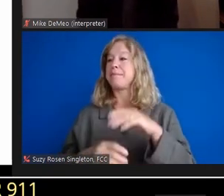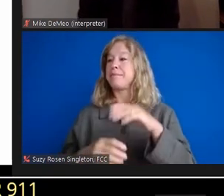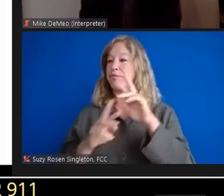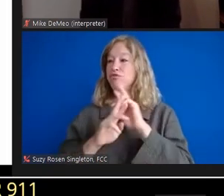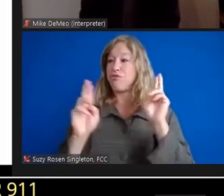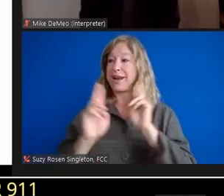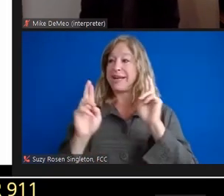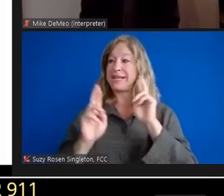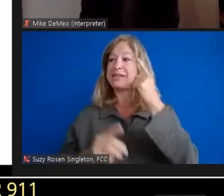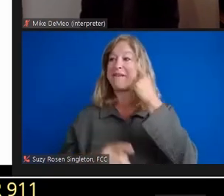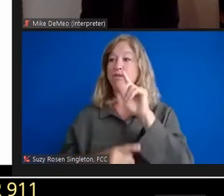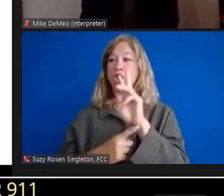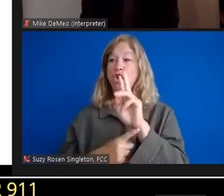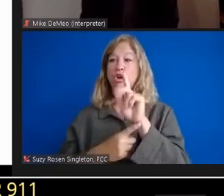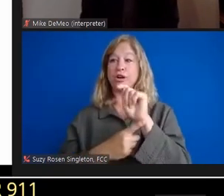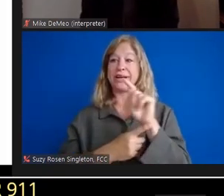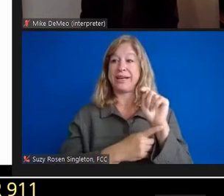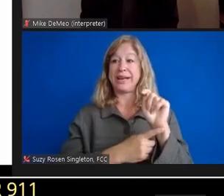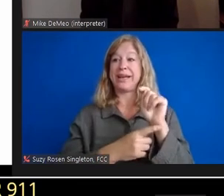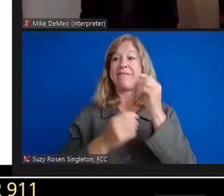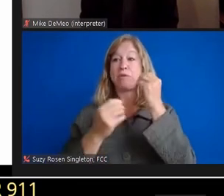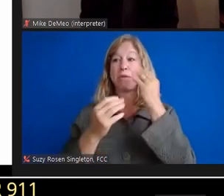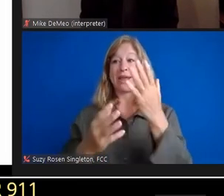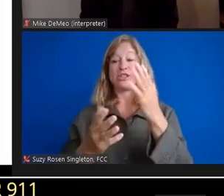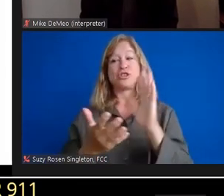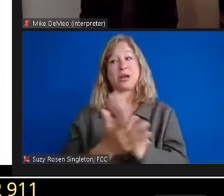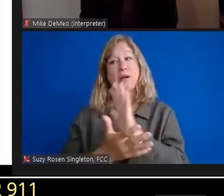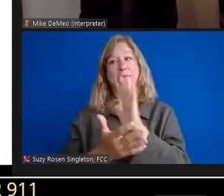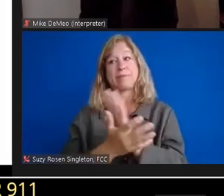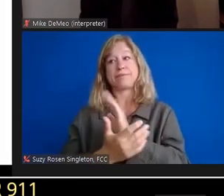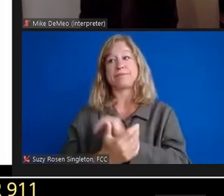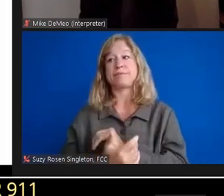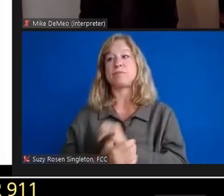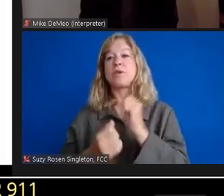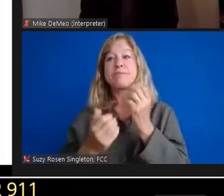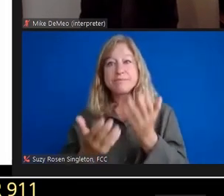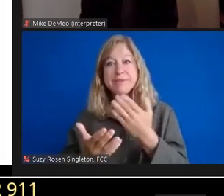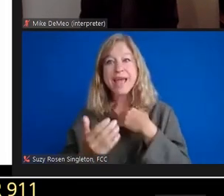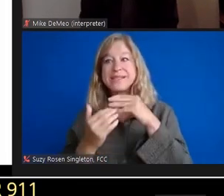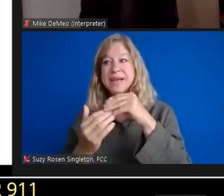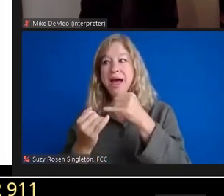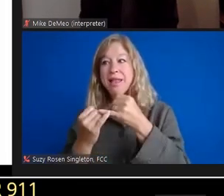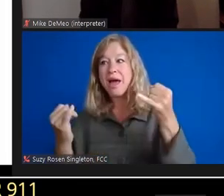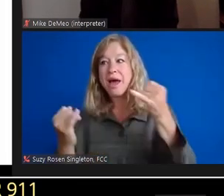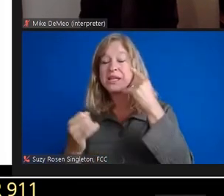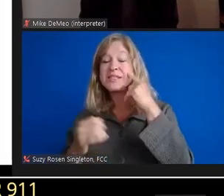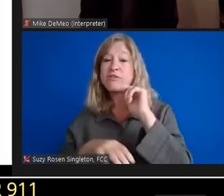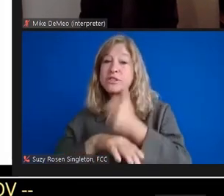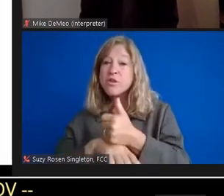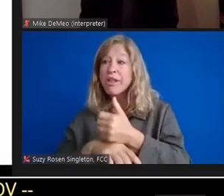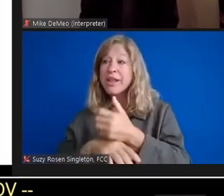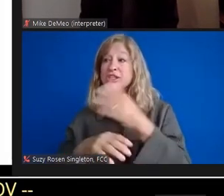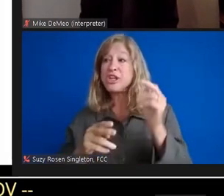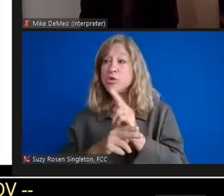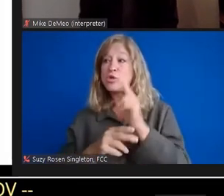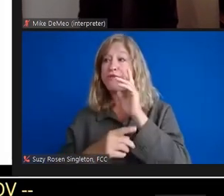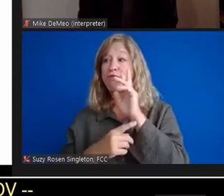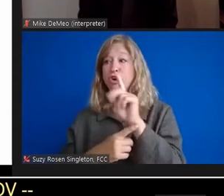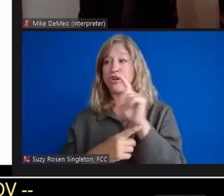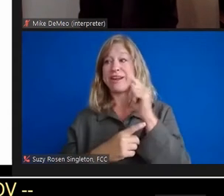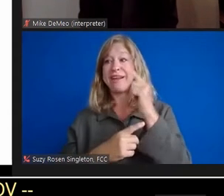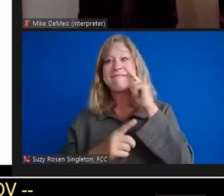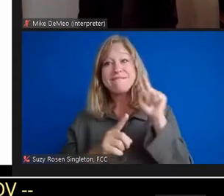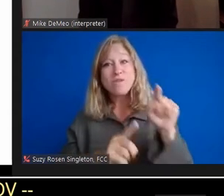PSAP Readiness for Real-Time Text Information Document with guidelines